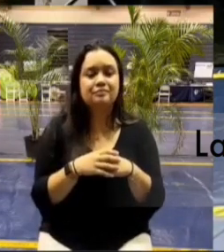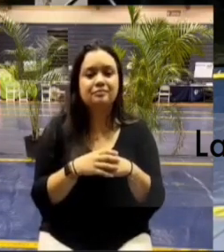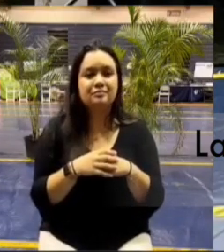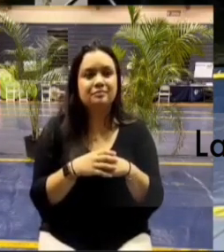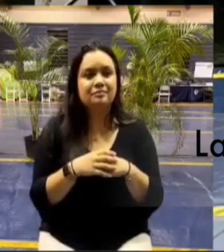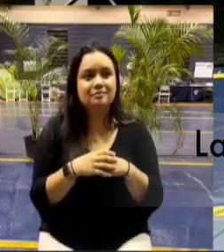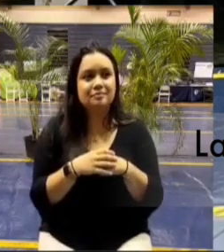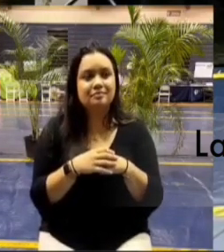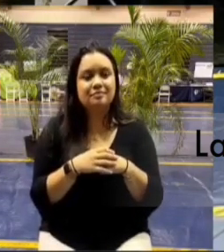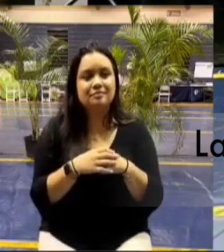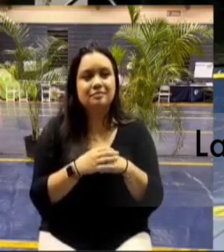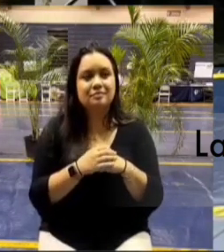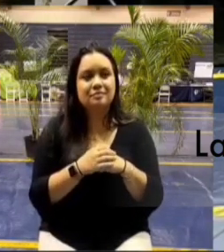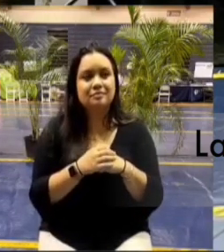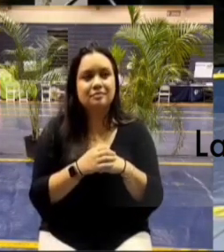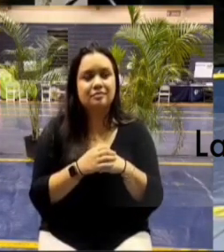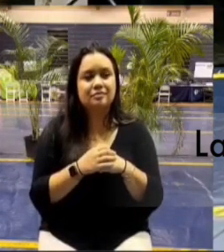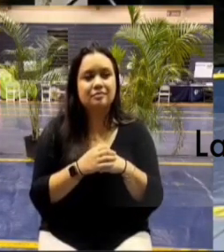bit sarah can i get that one back